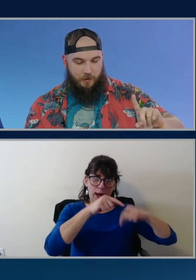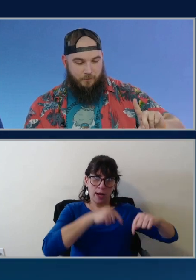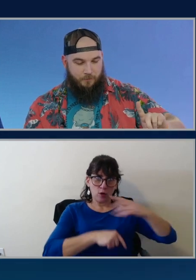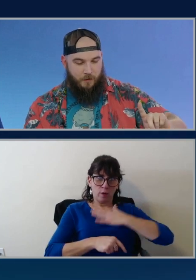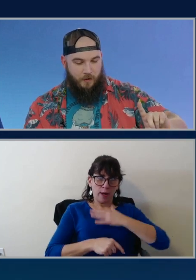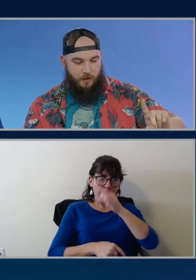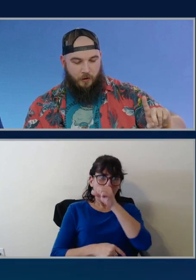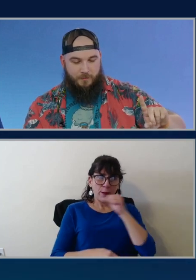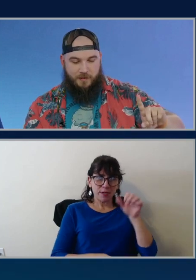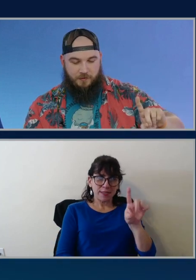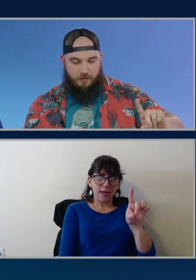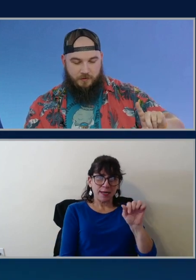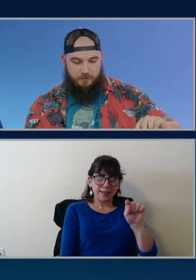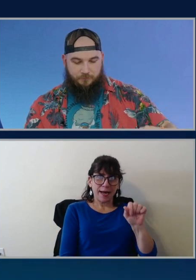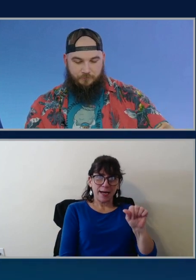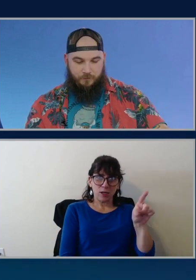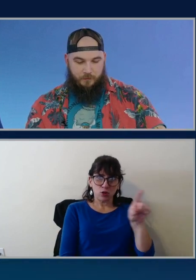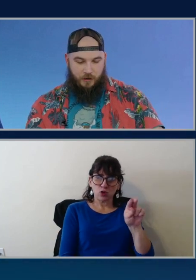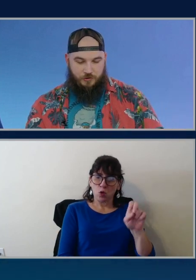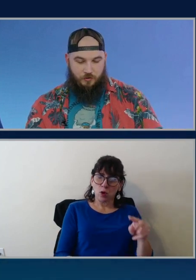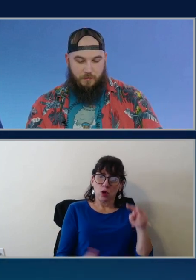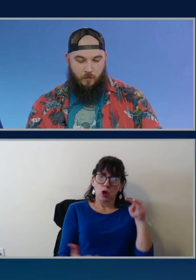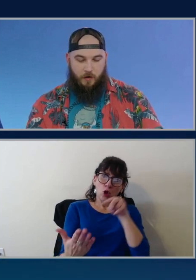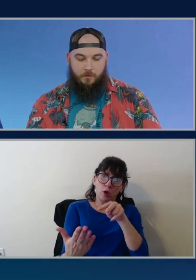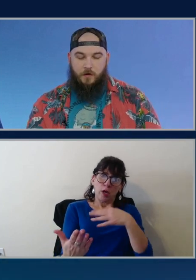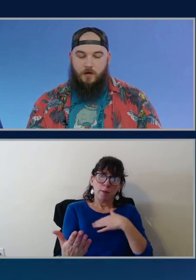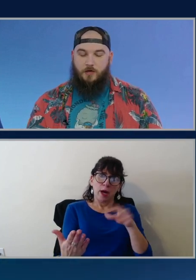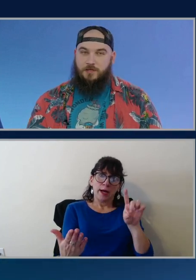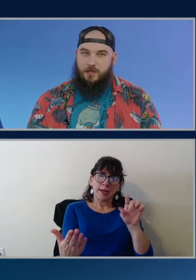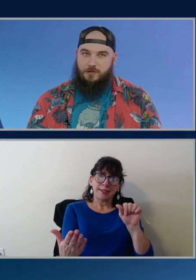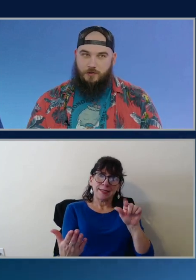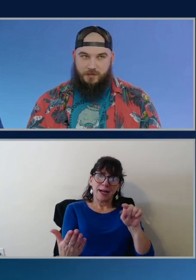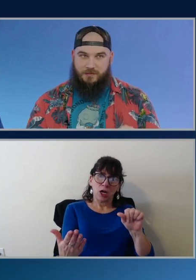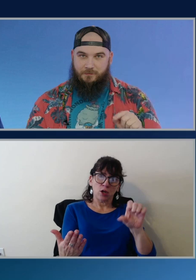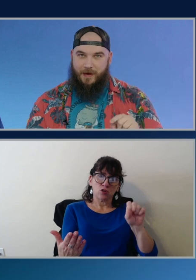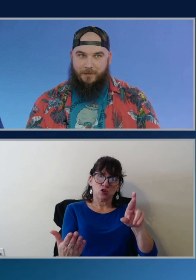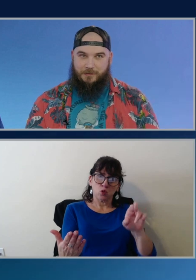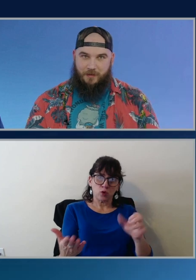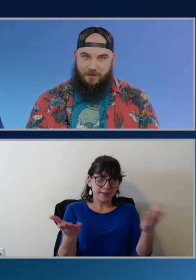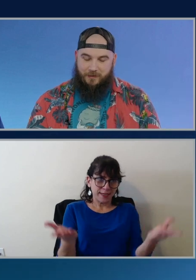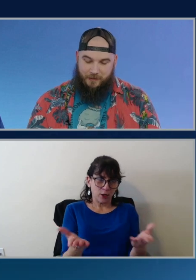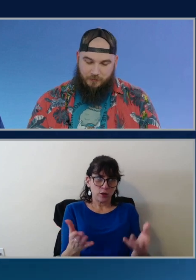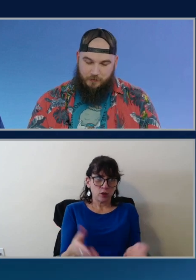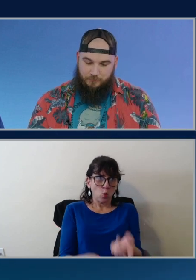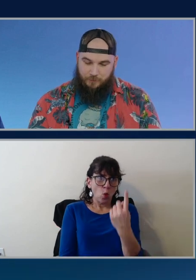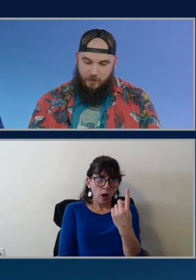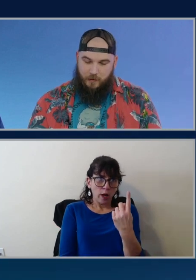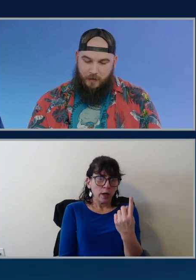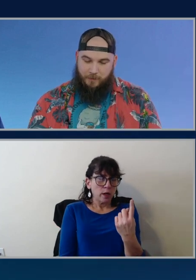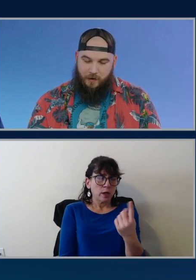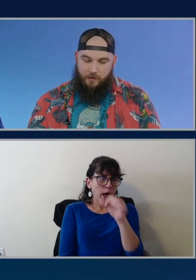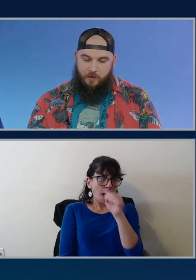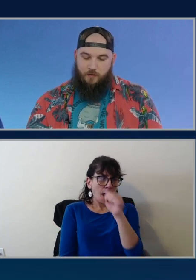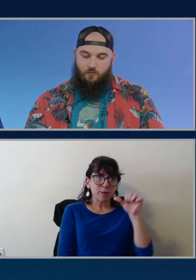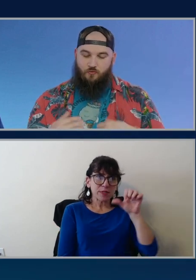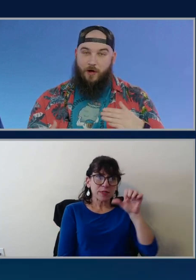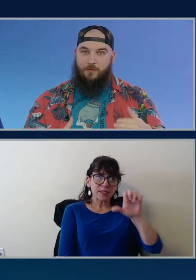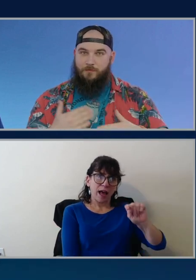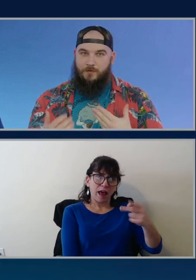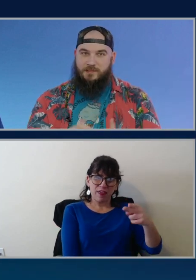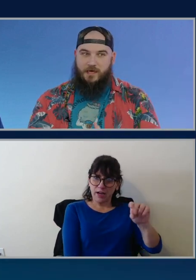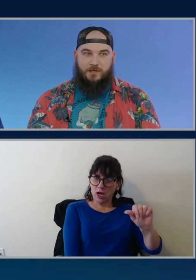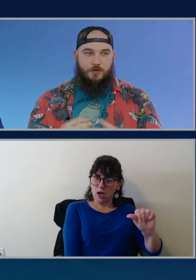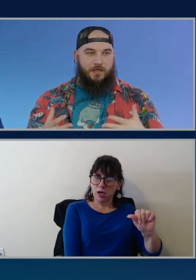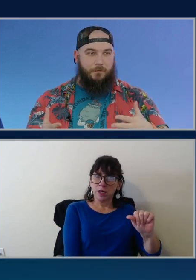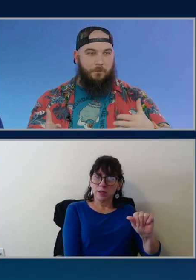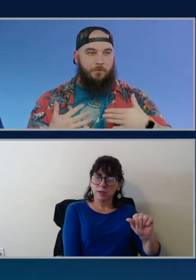Data Zone here, look at my data sources. There should be one. Here's the data source. This is my Amazon Athena data source. I'm going to run